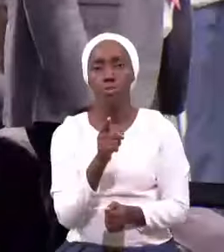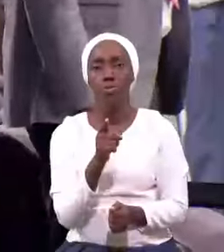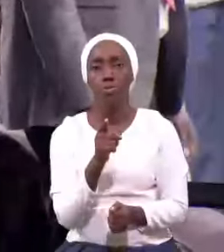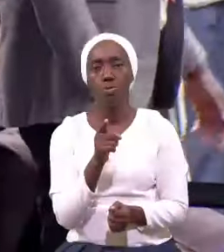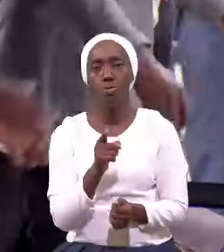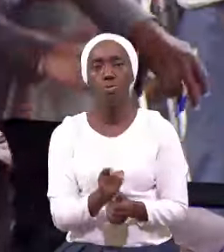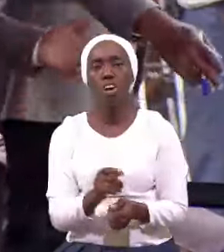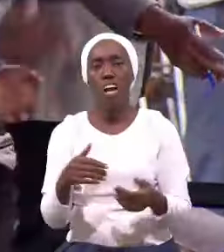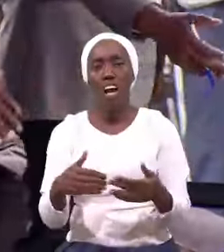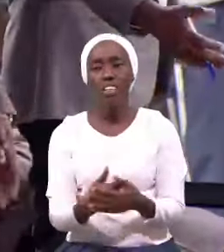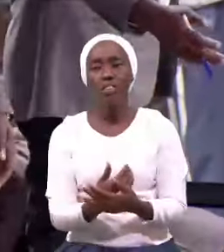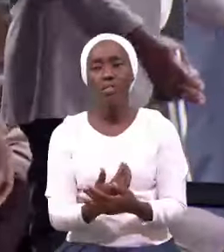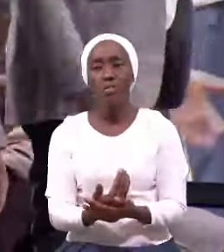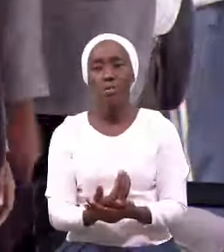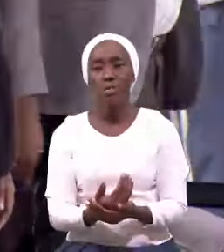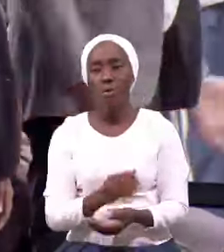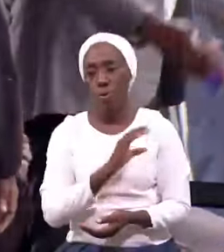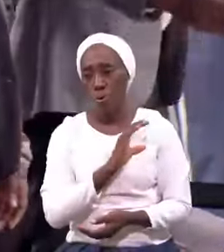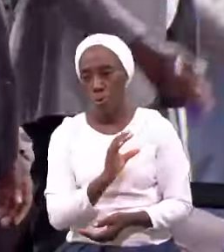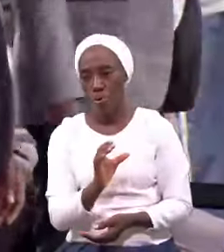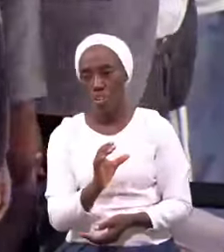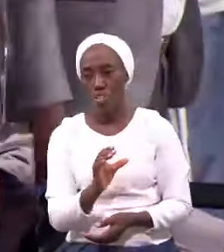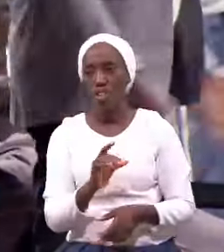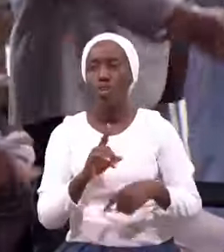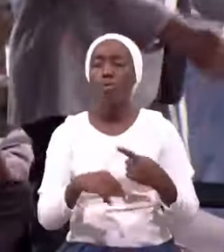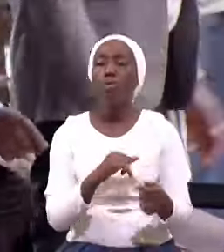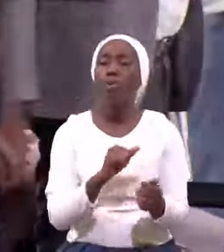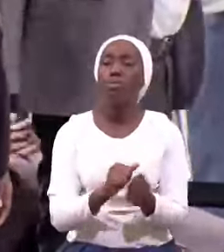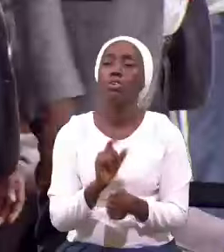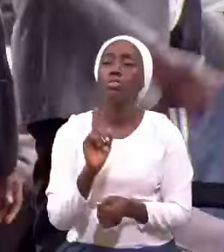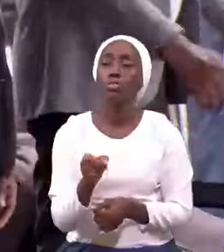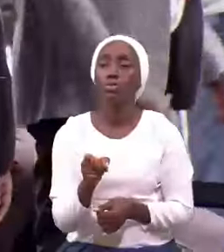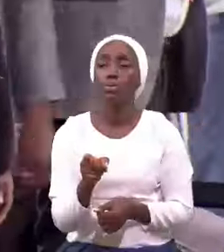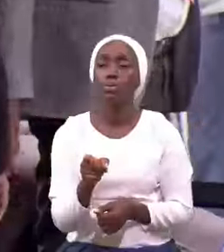A new courage going with you.